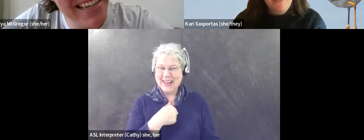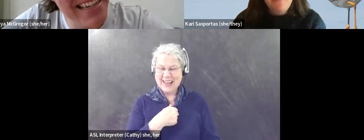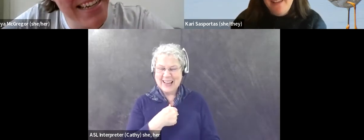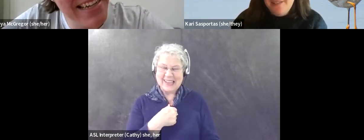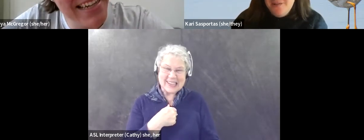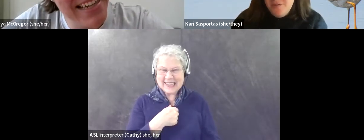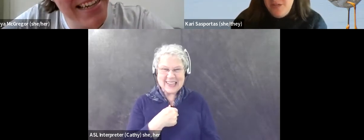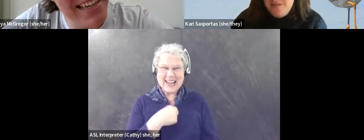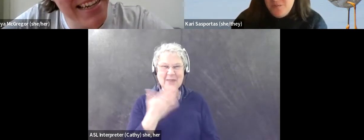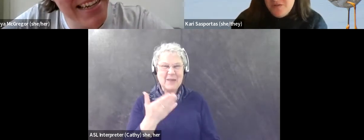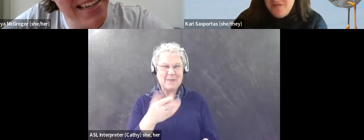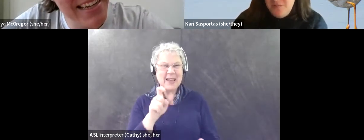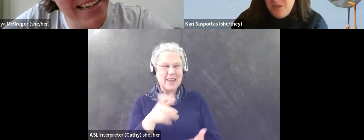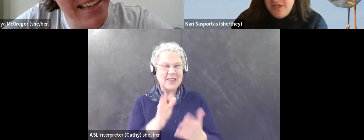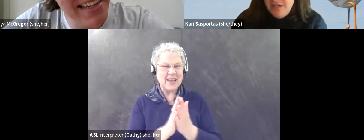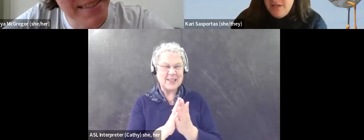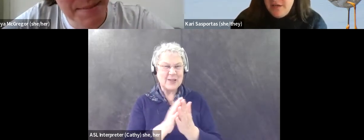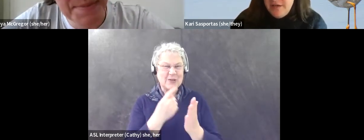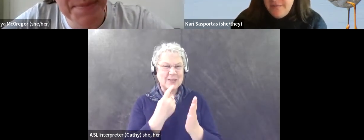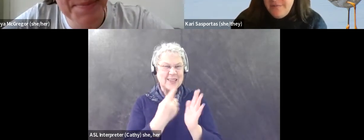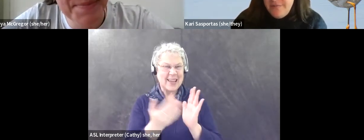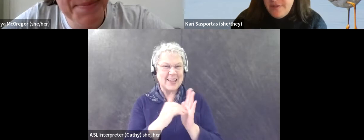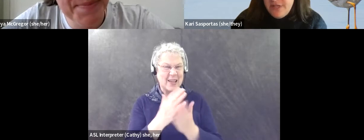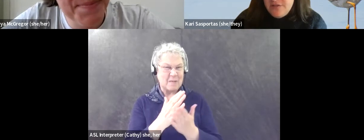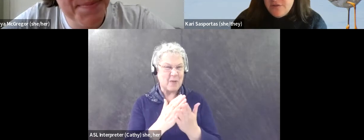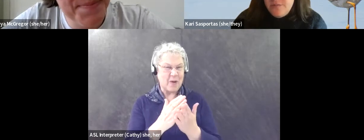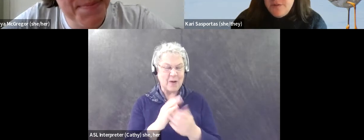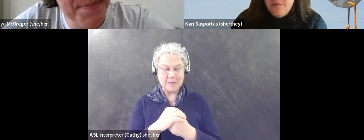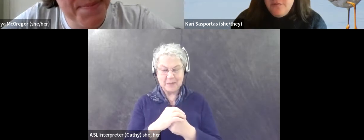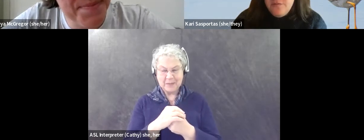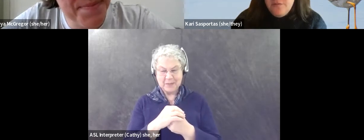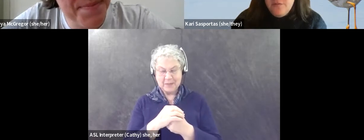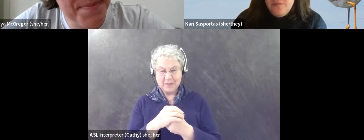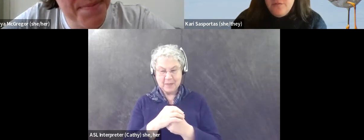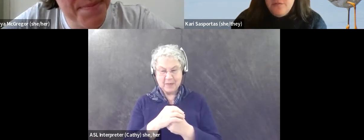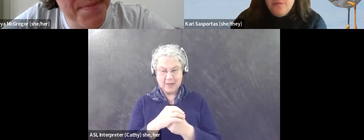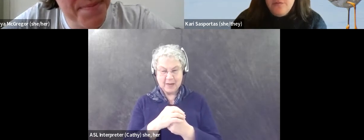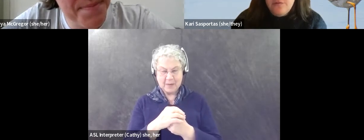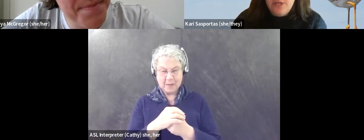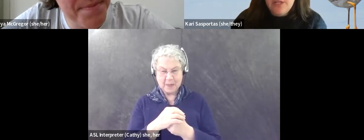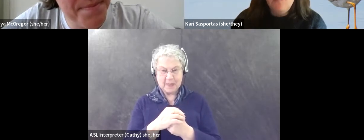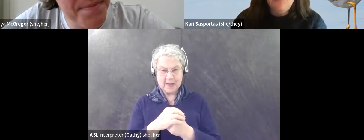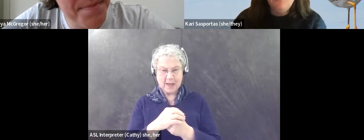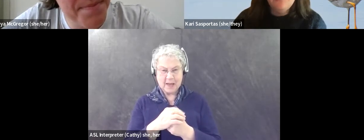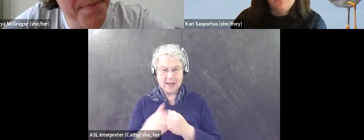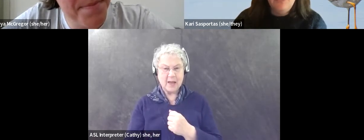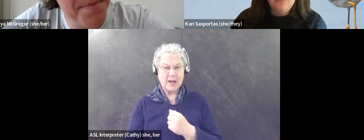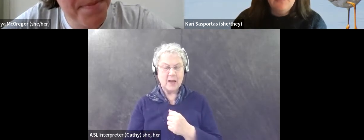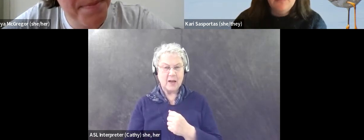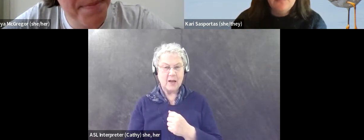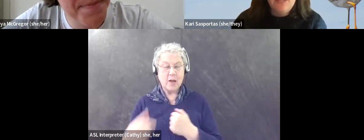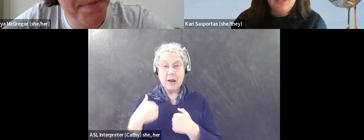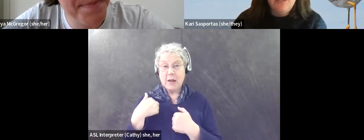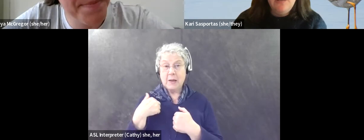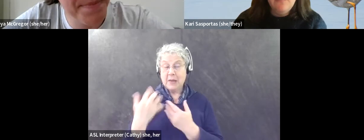yeah, I might have to ask you to repeat some parts of it, but, um, in, in terms of, I guess, me participating